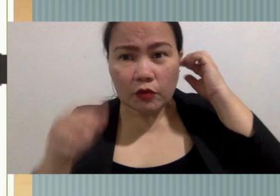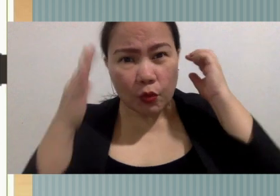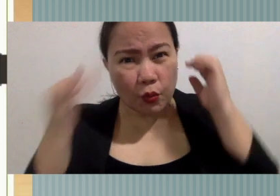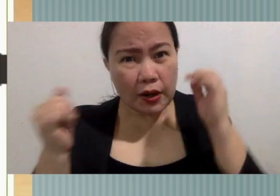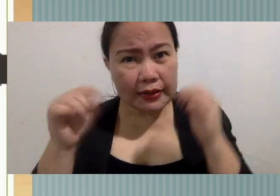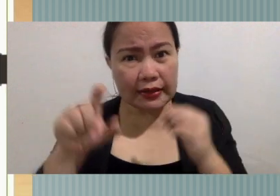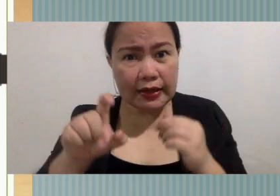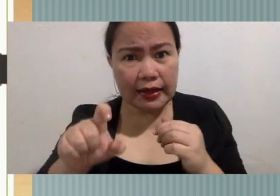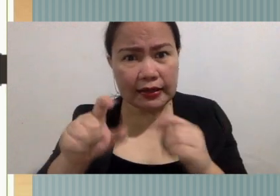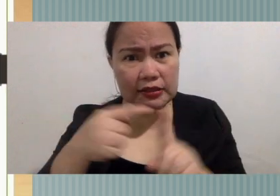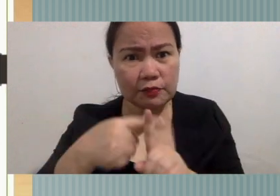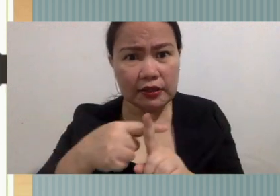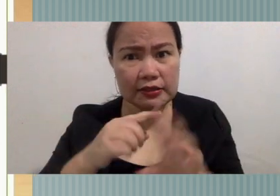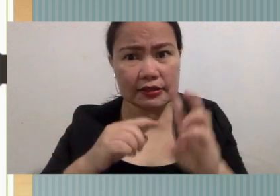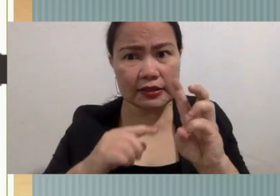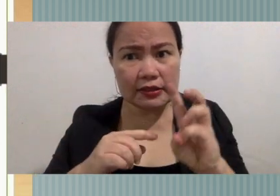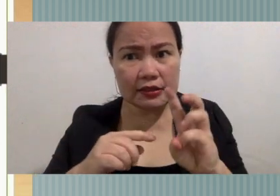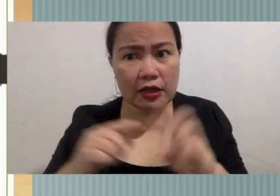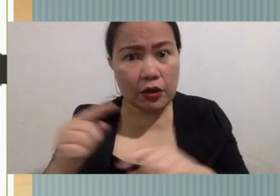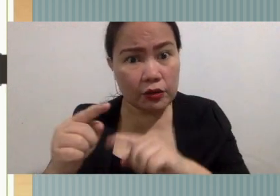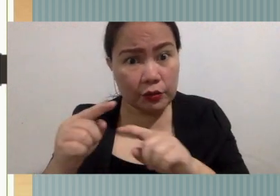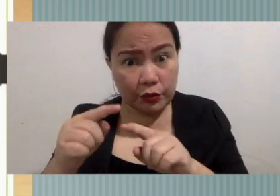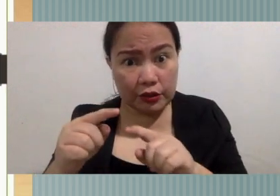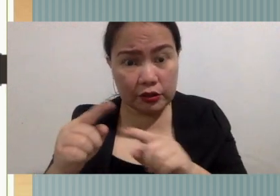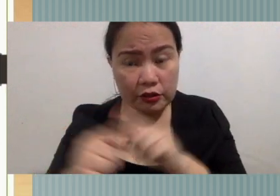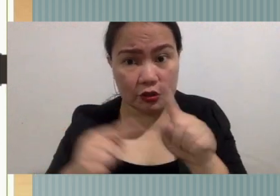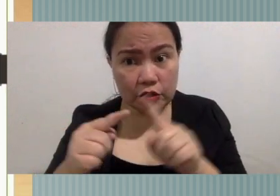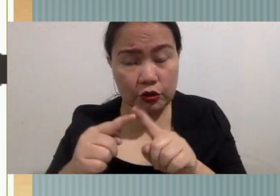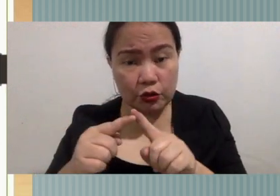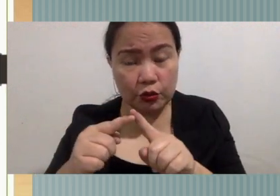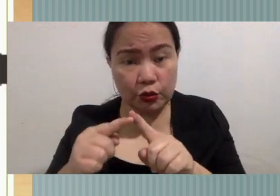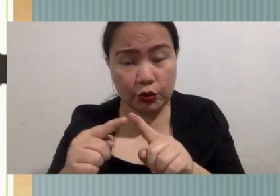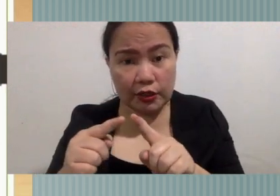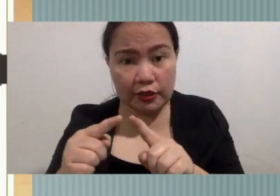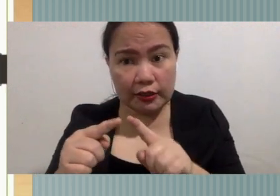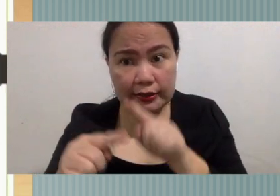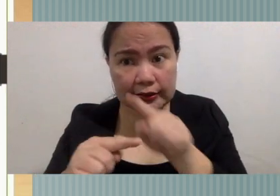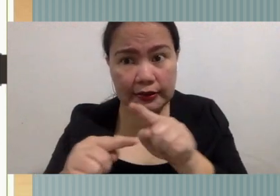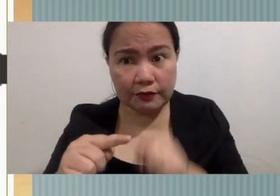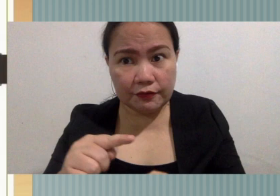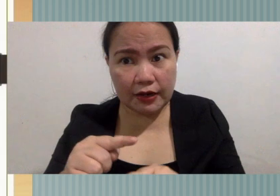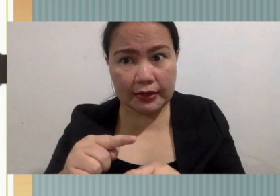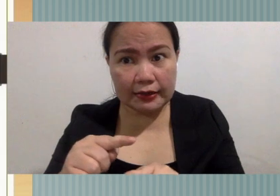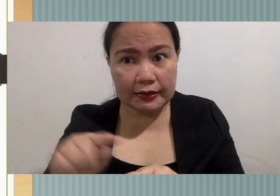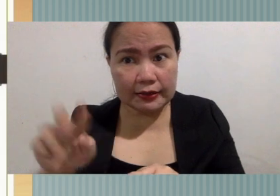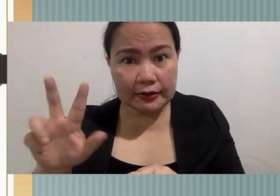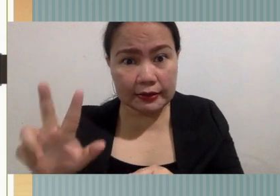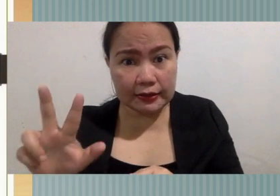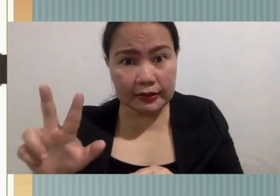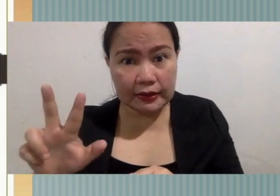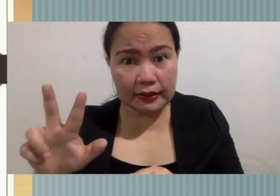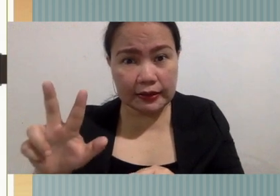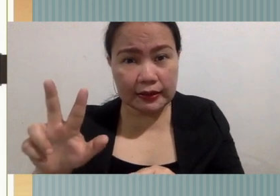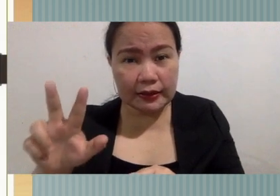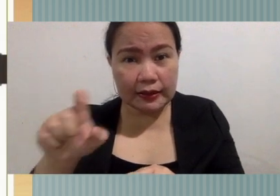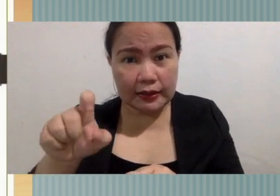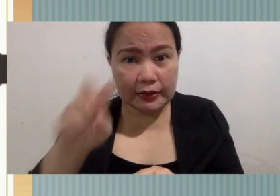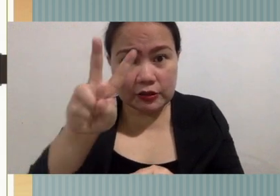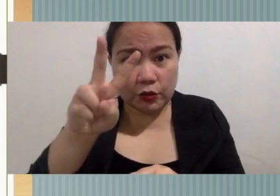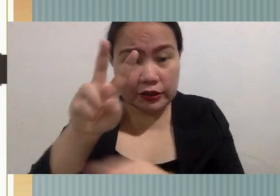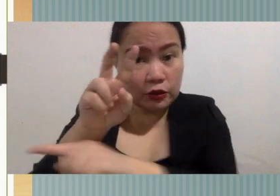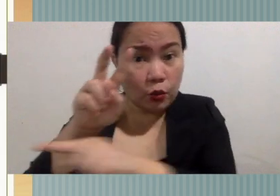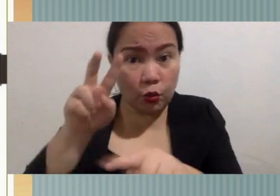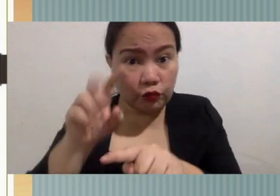Because, when you divide 3x squared to 3x, makukuha niyong sagot dyan is